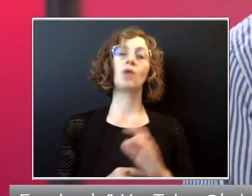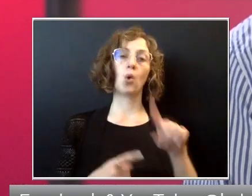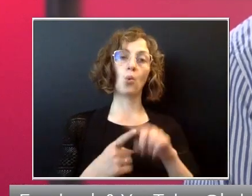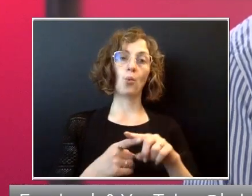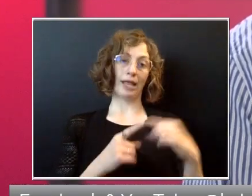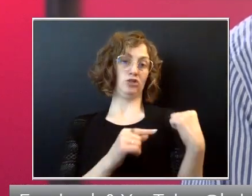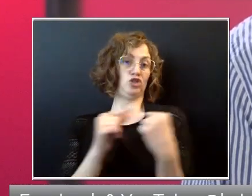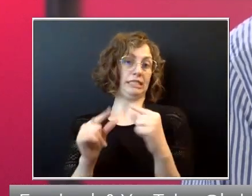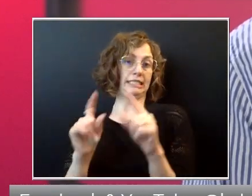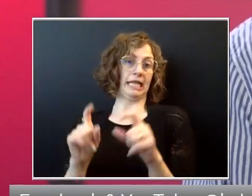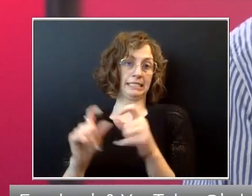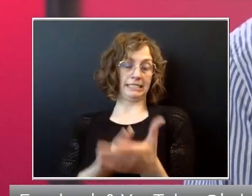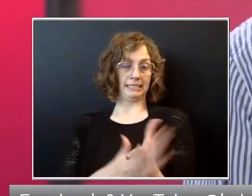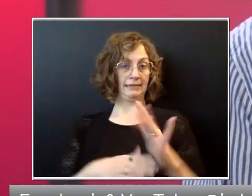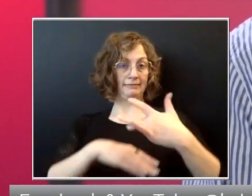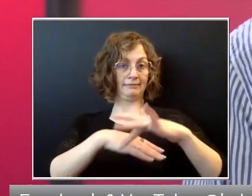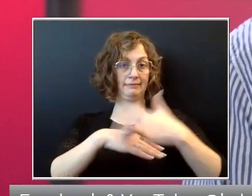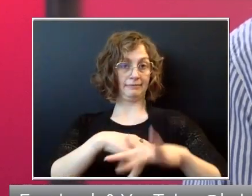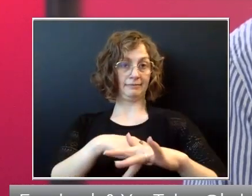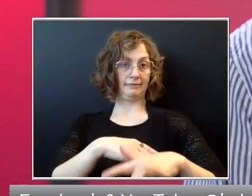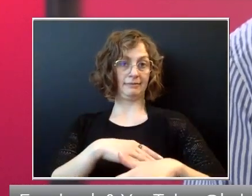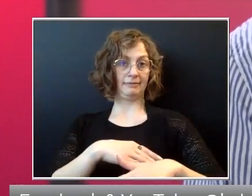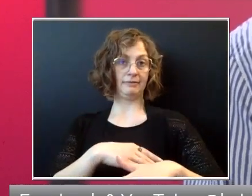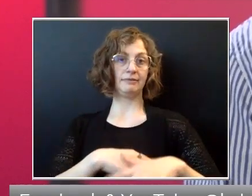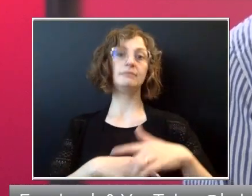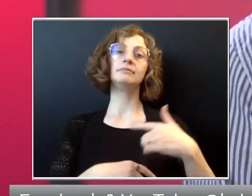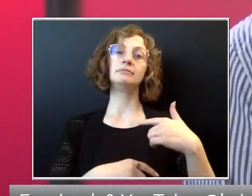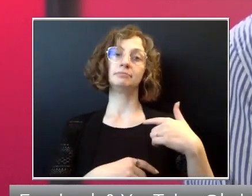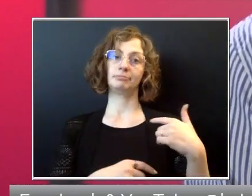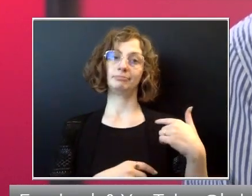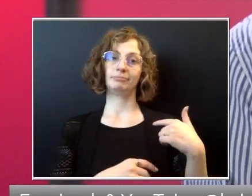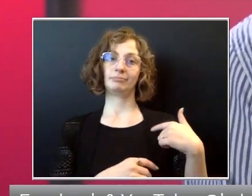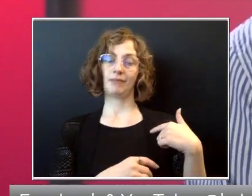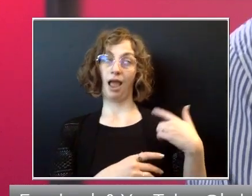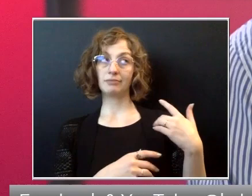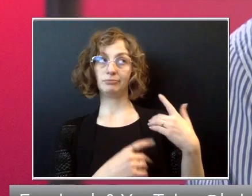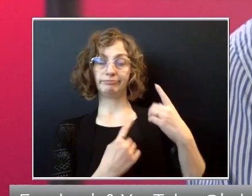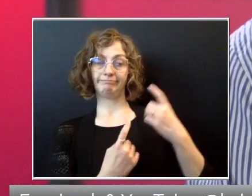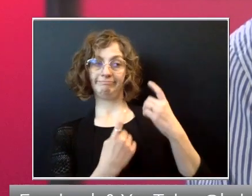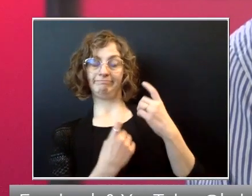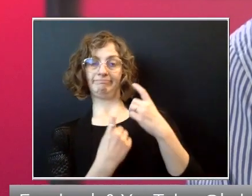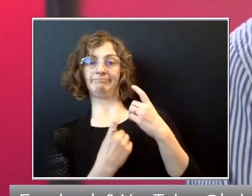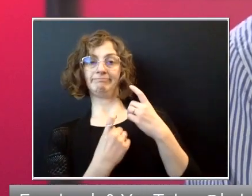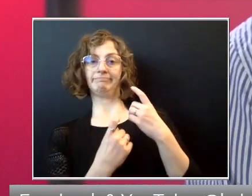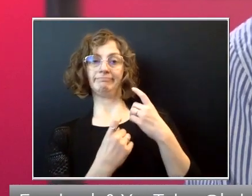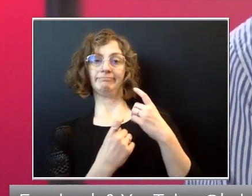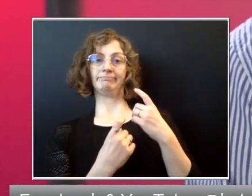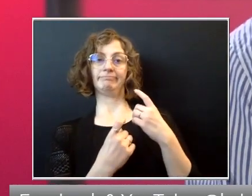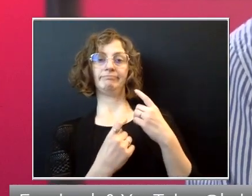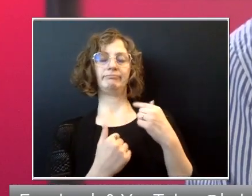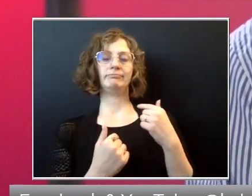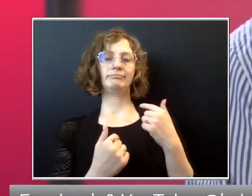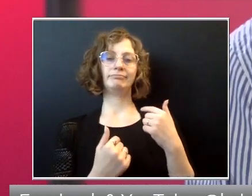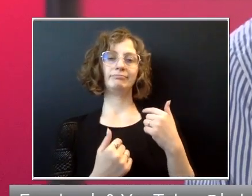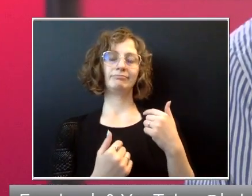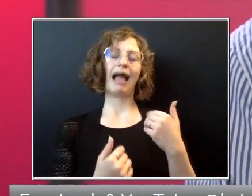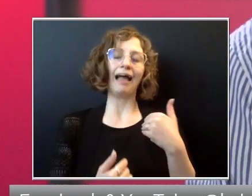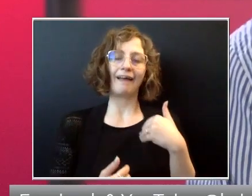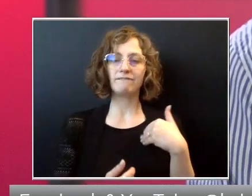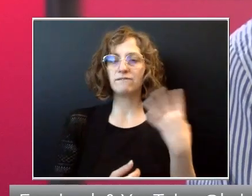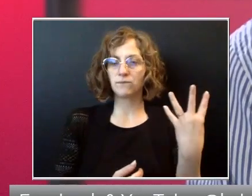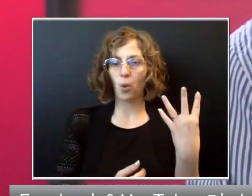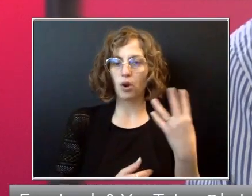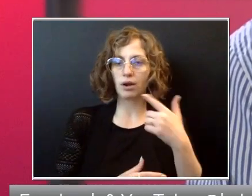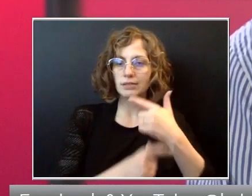and I received the genetic testing, then I'm one of 5, and so my 4 siblings